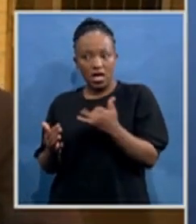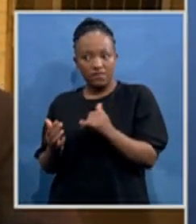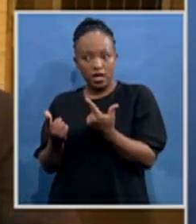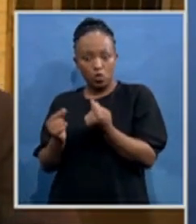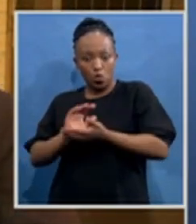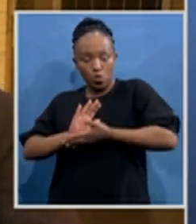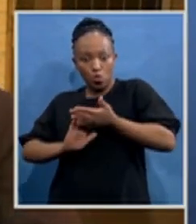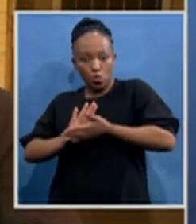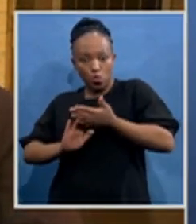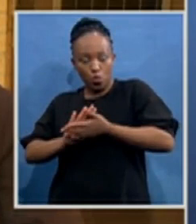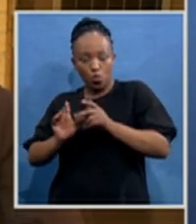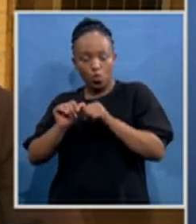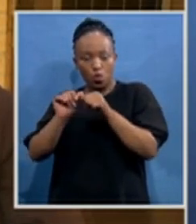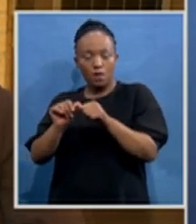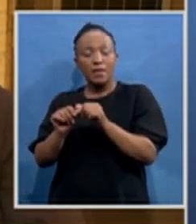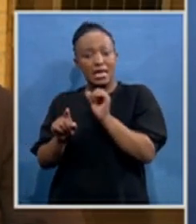impact.